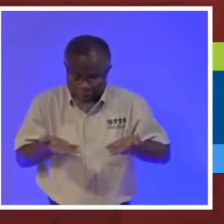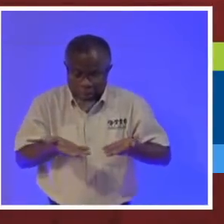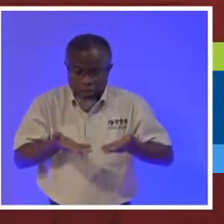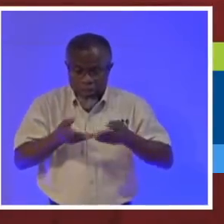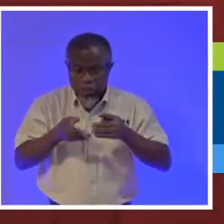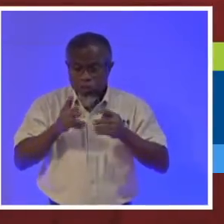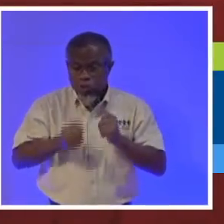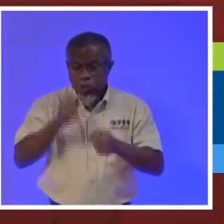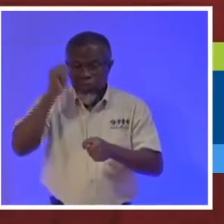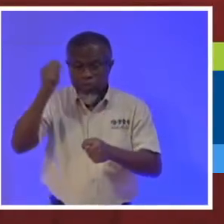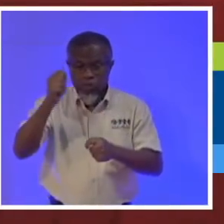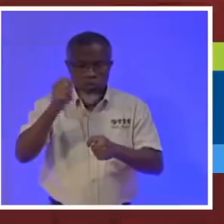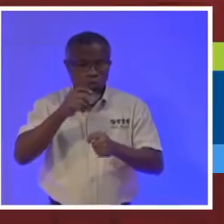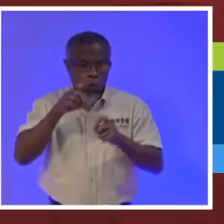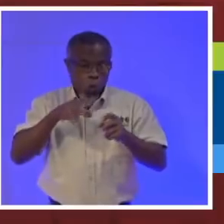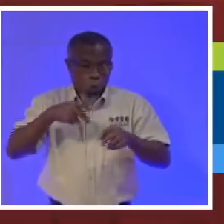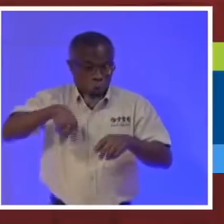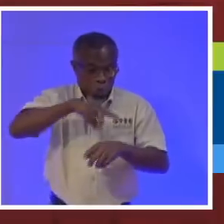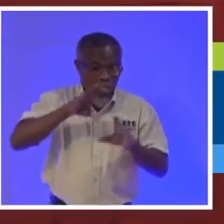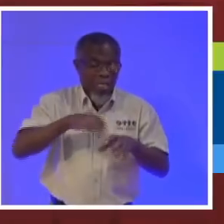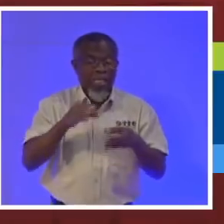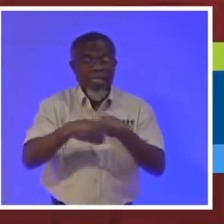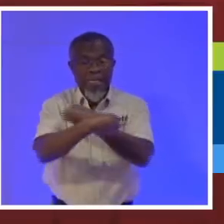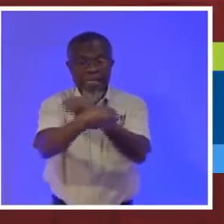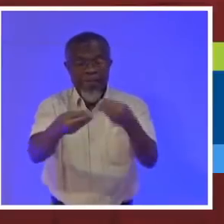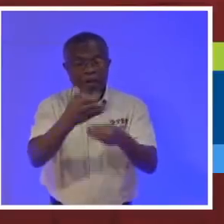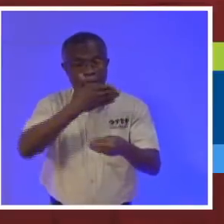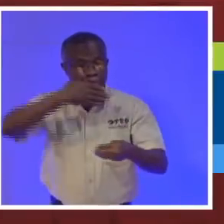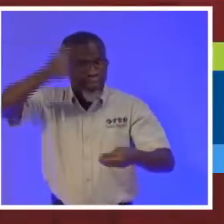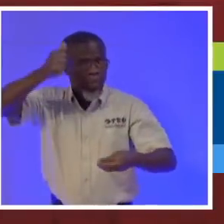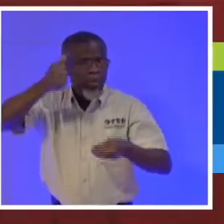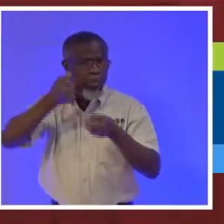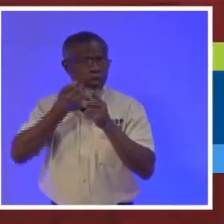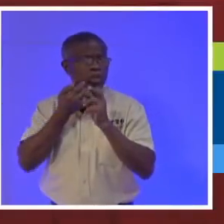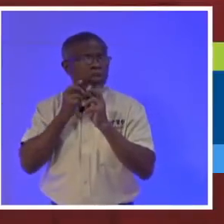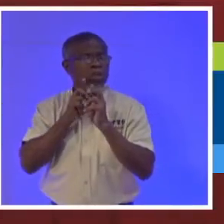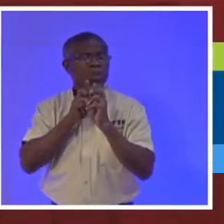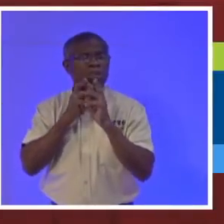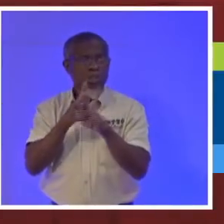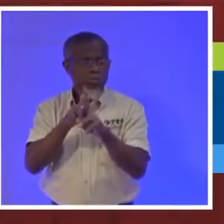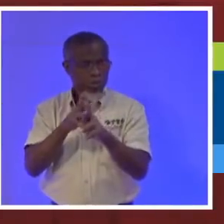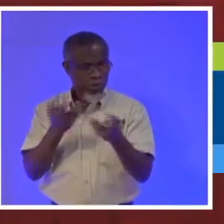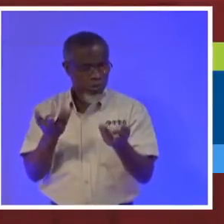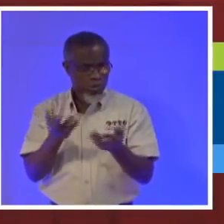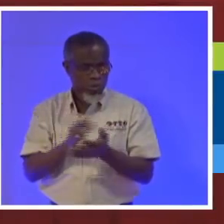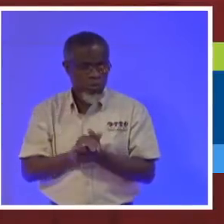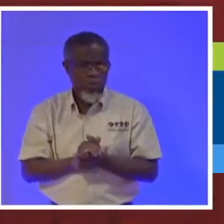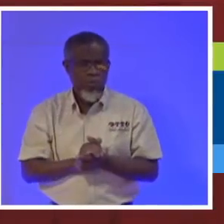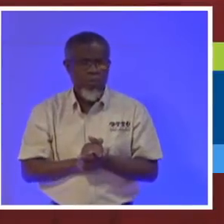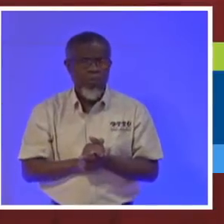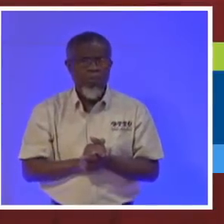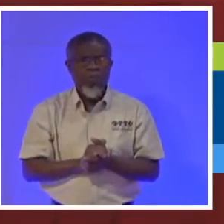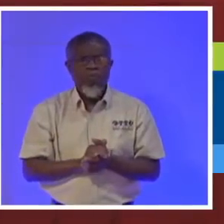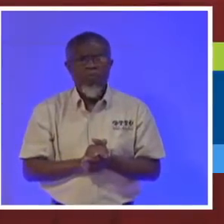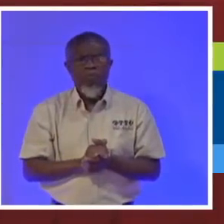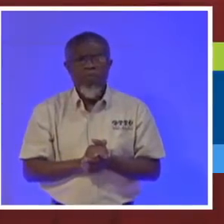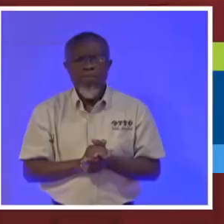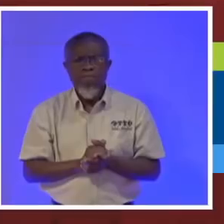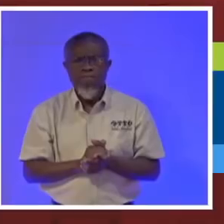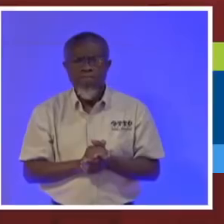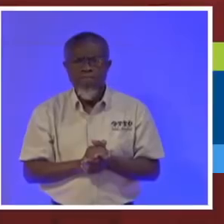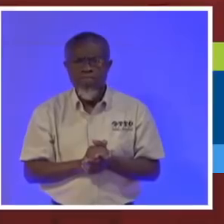the antigen testing kits, they are out there, they are becoming available. A very specific question about that is happening. What happens when